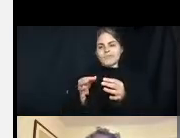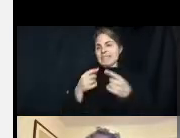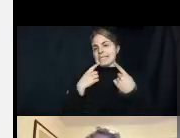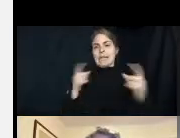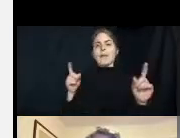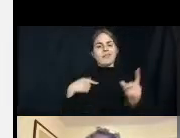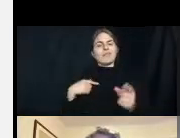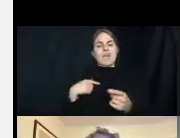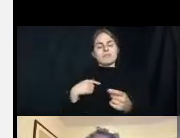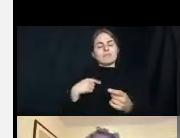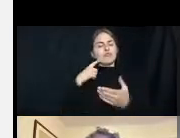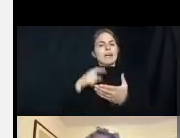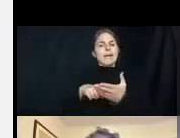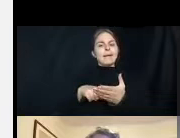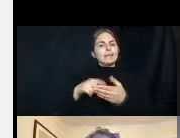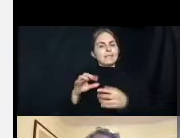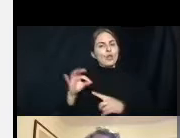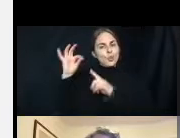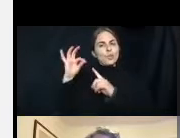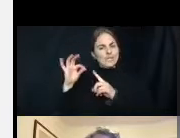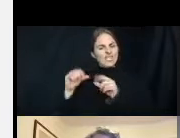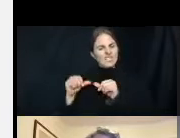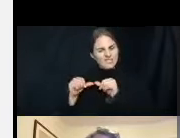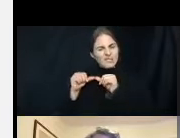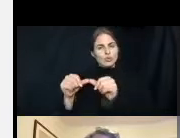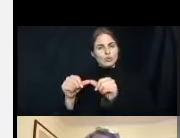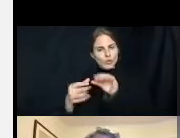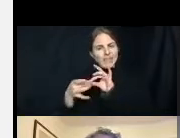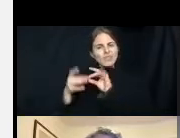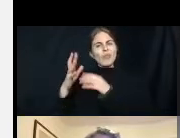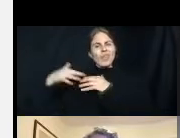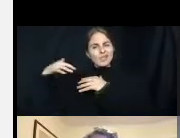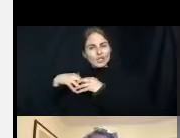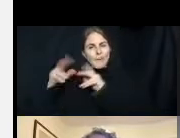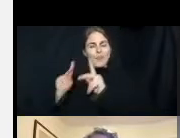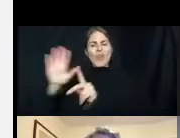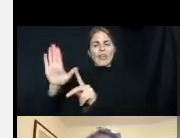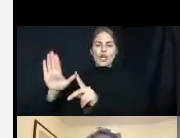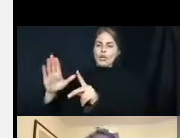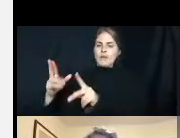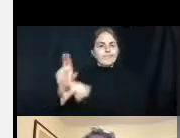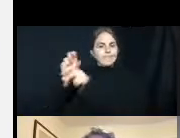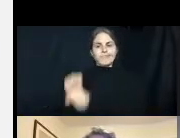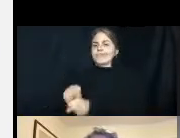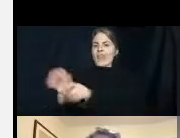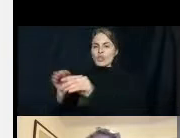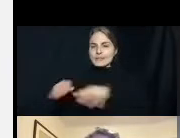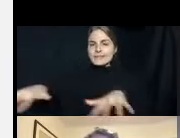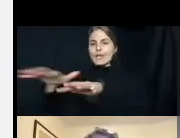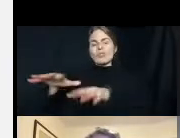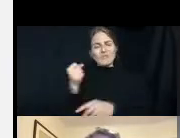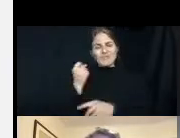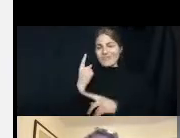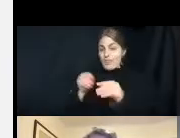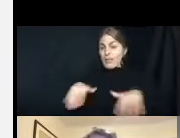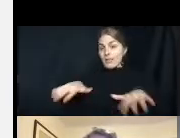and enduring relationship that exists between Indigenous peoples and their traditional territories. I want to acknowledge that the land we know